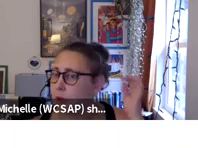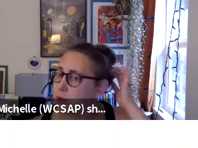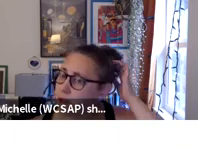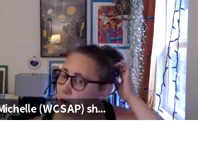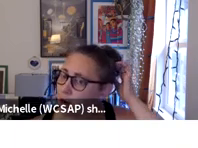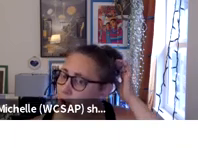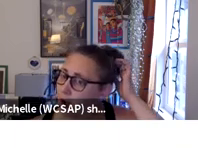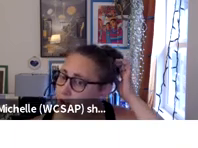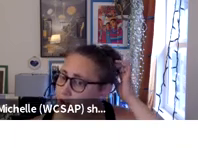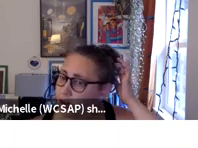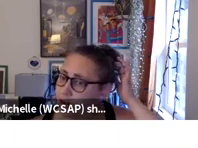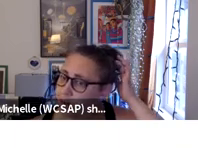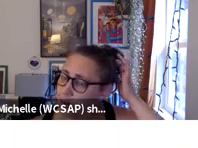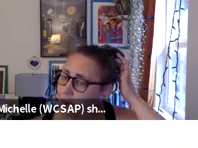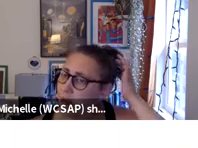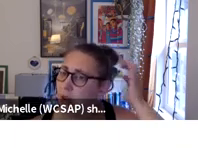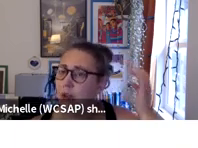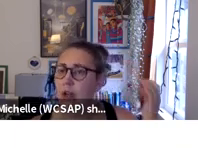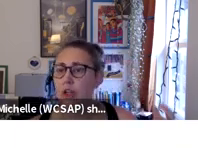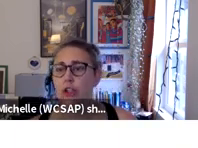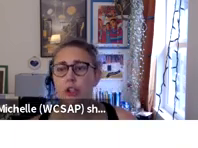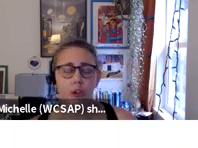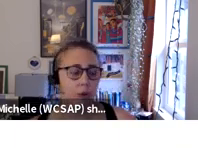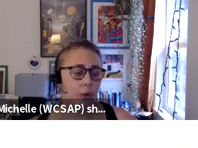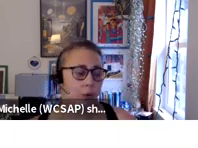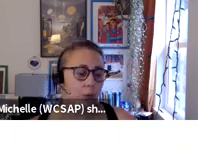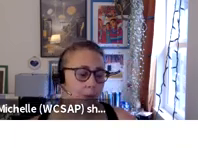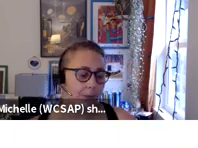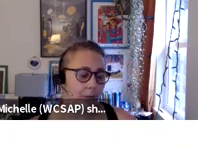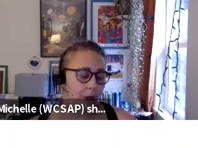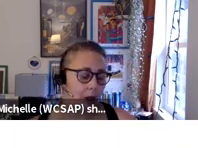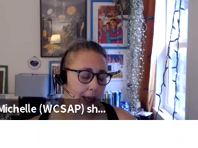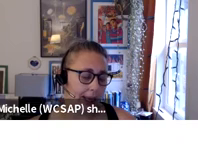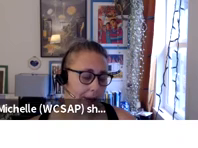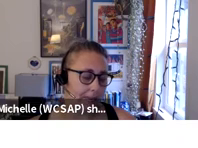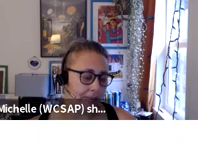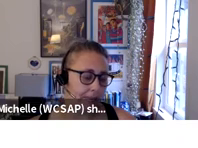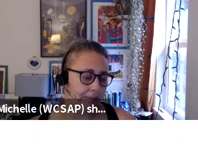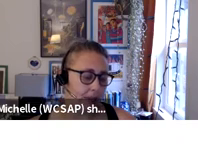pantry, which was in the garage, to